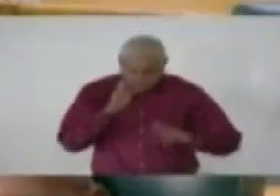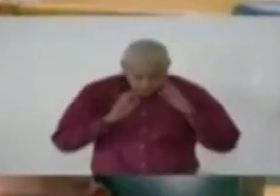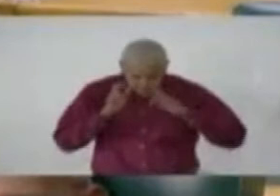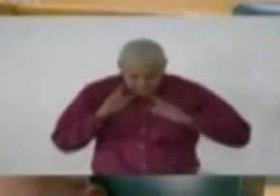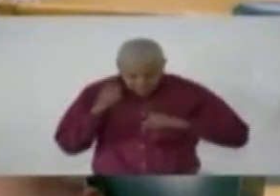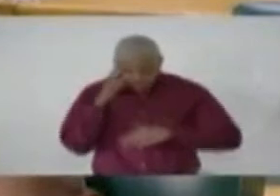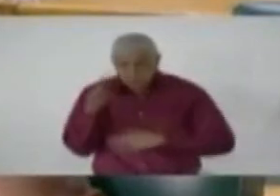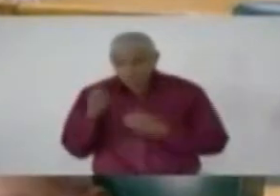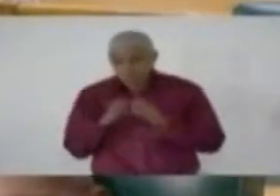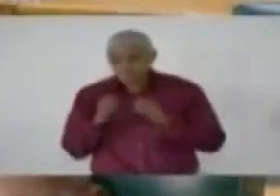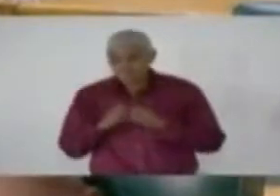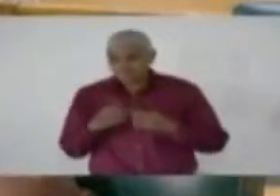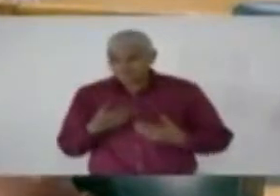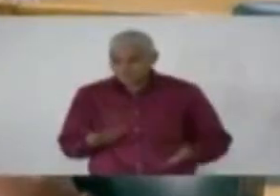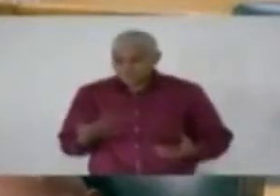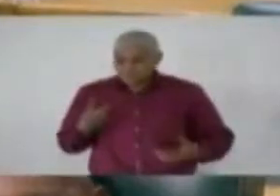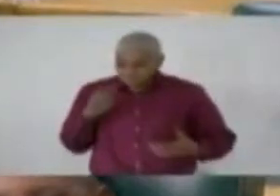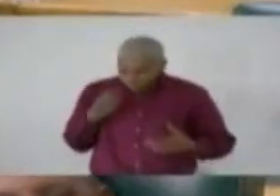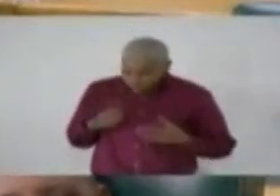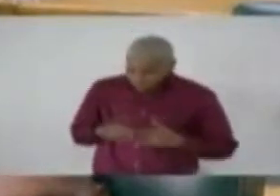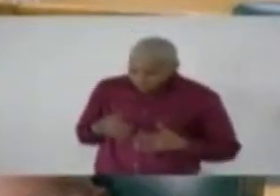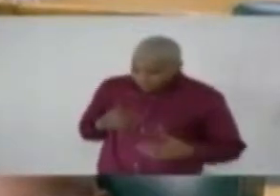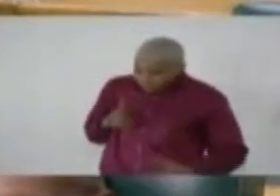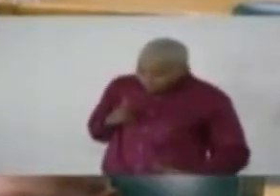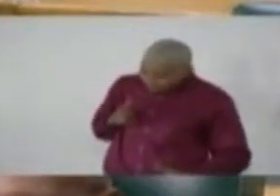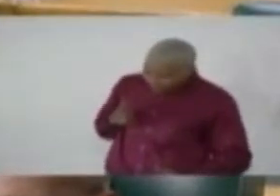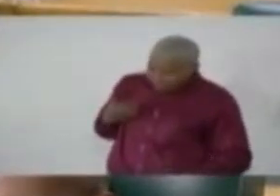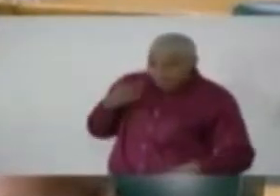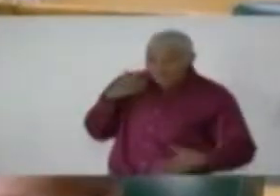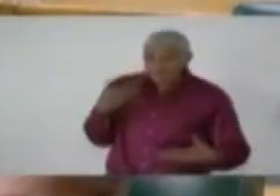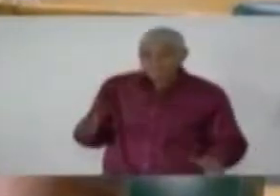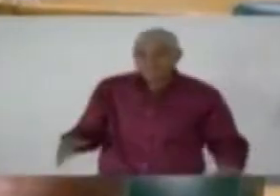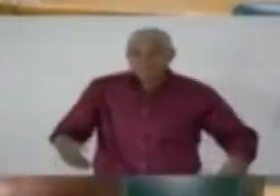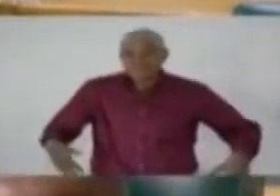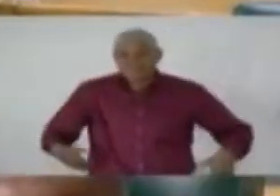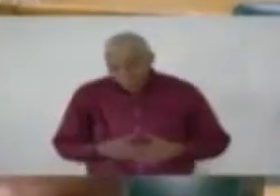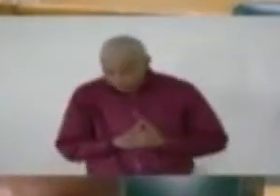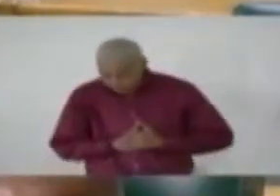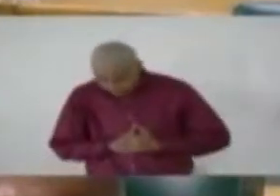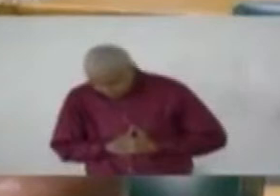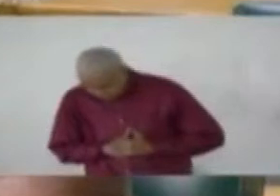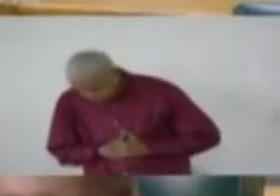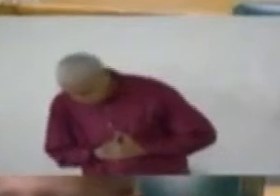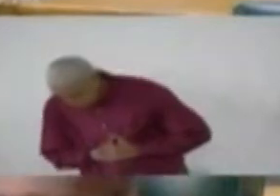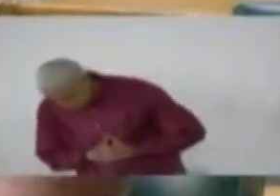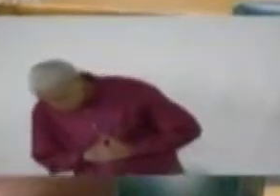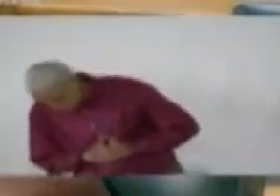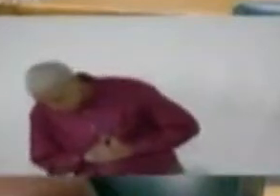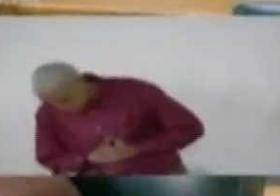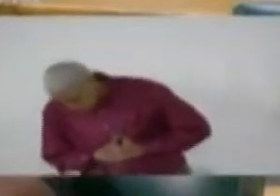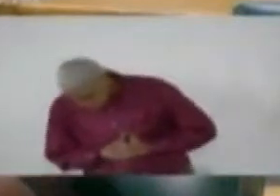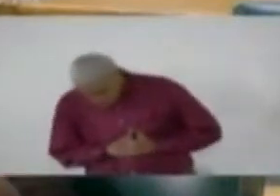for the rest as well because I was so engaged. You must ask for more. So, well, I am asking for more.